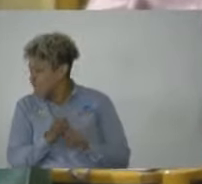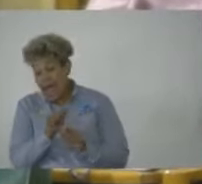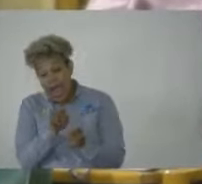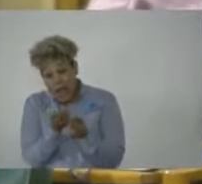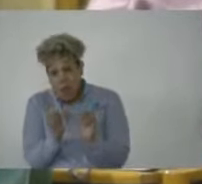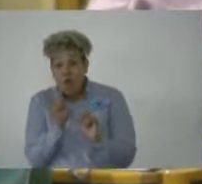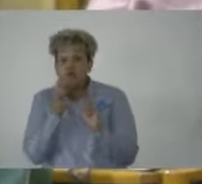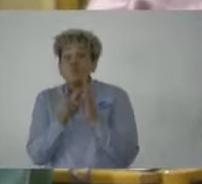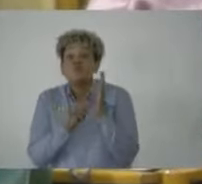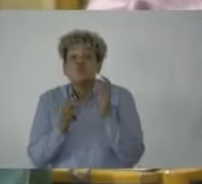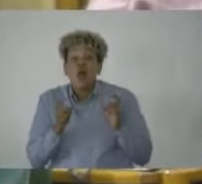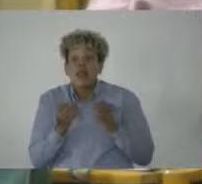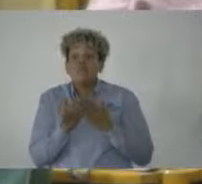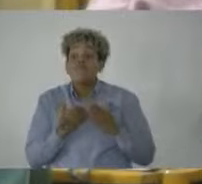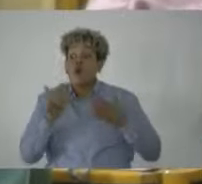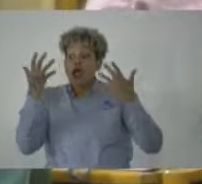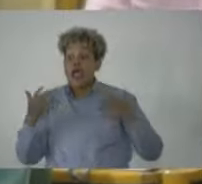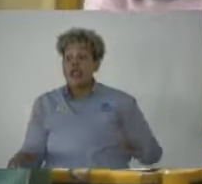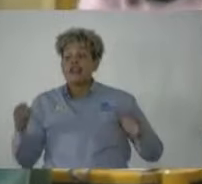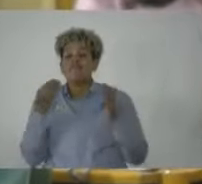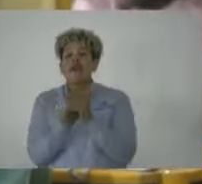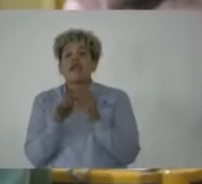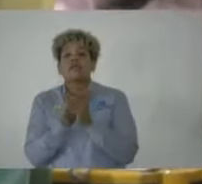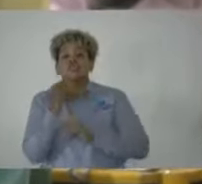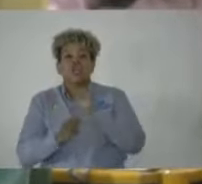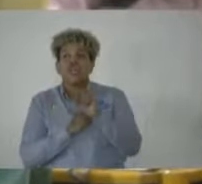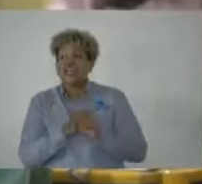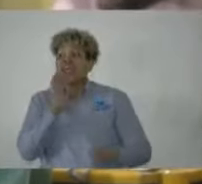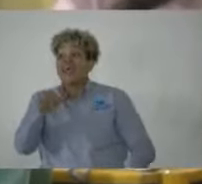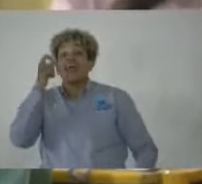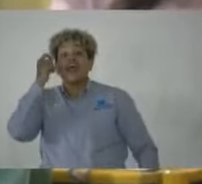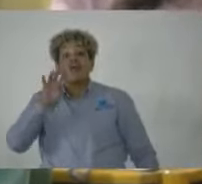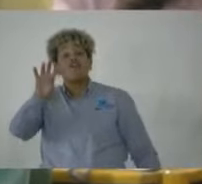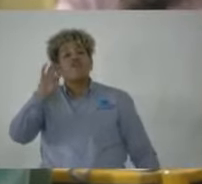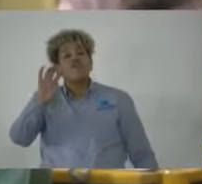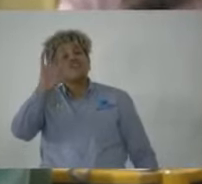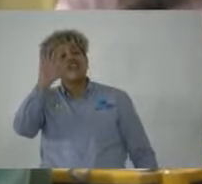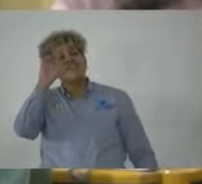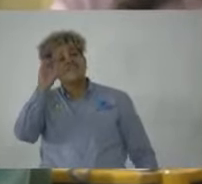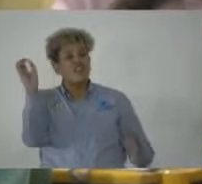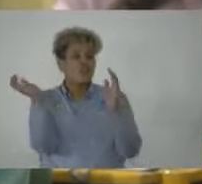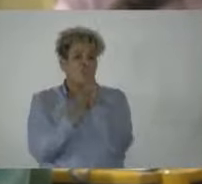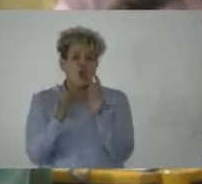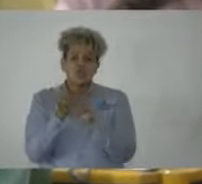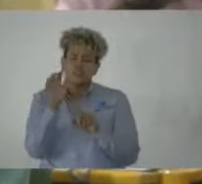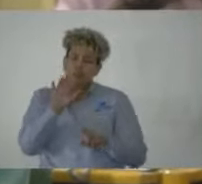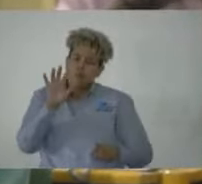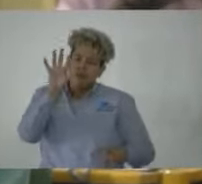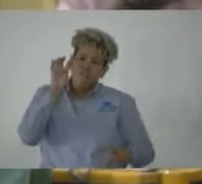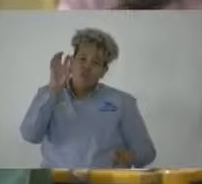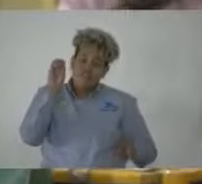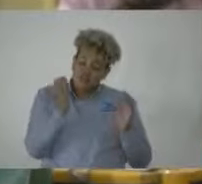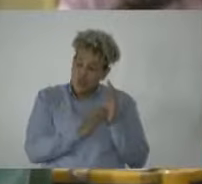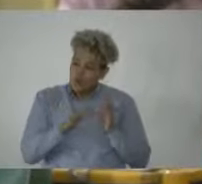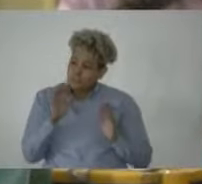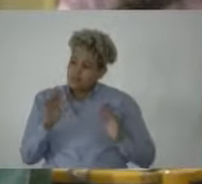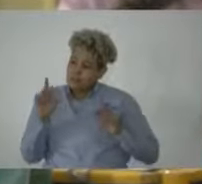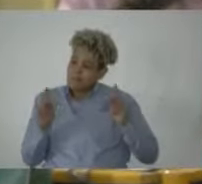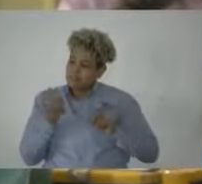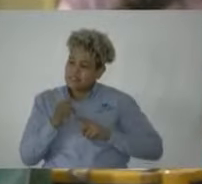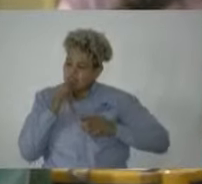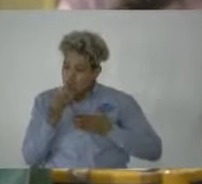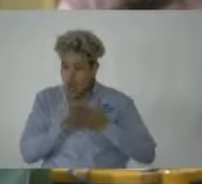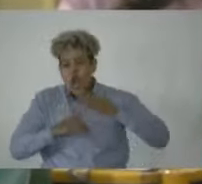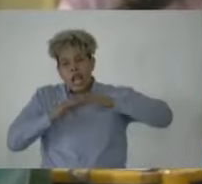else regularized before the end of the fiscal year. And there are 450,000 approximately persons who earn less